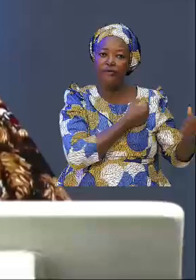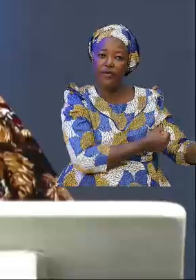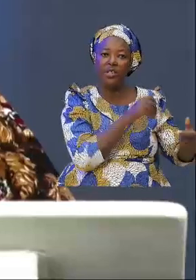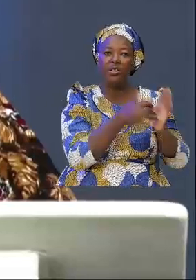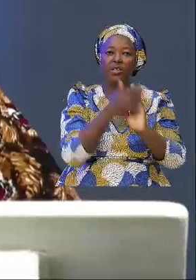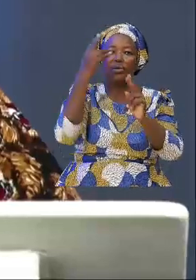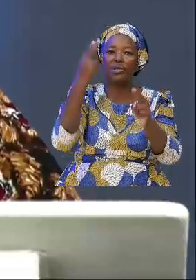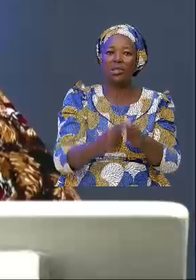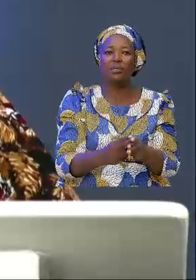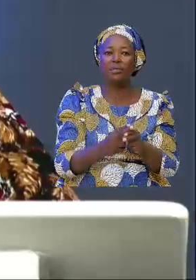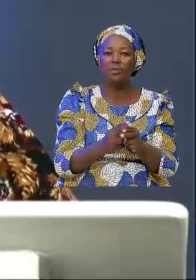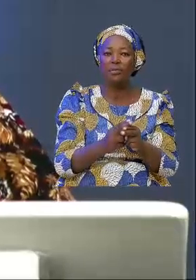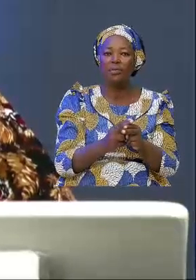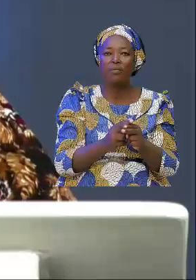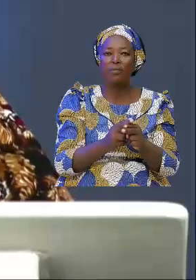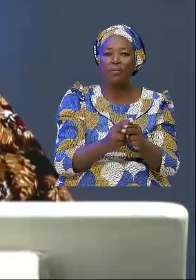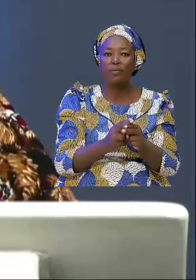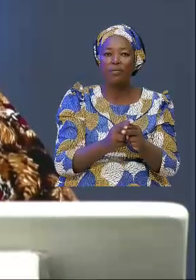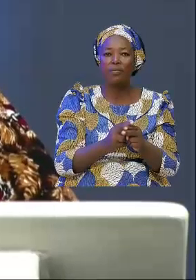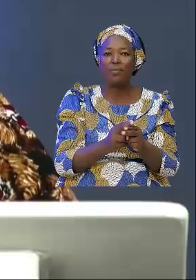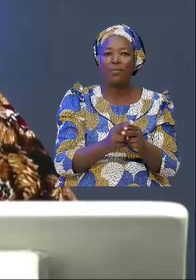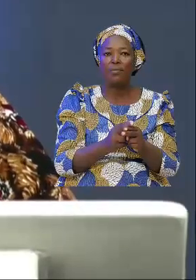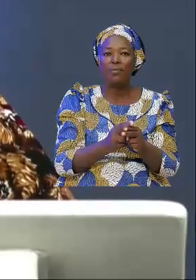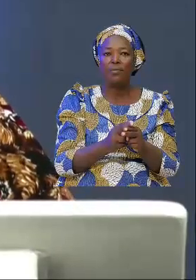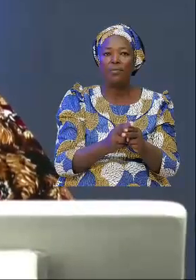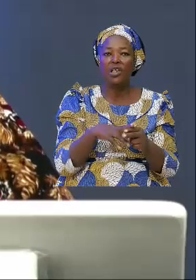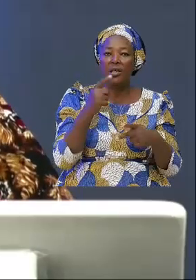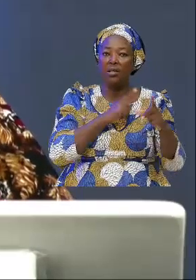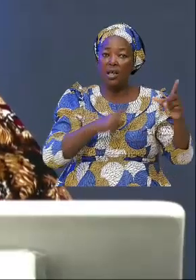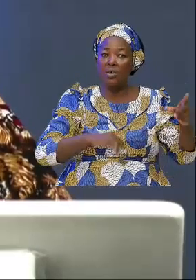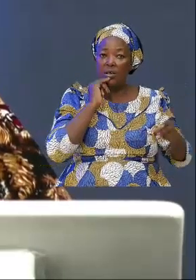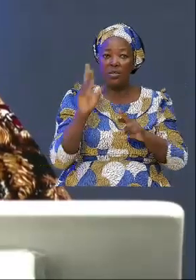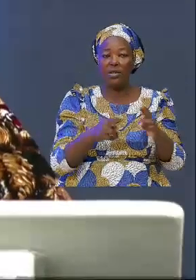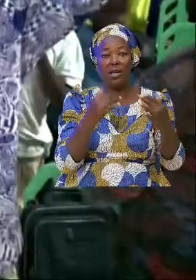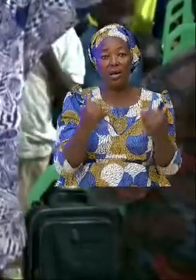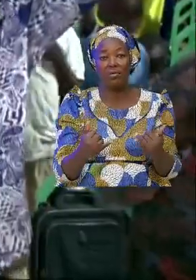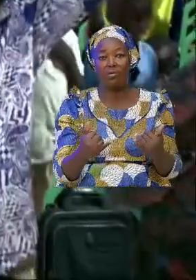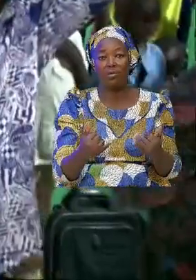Be it unto you according to your faith.